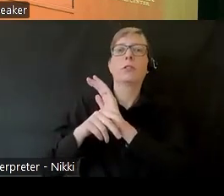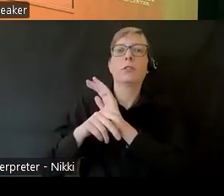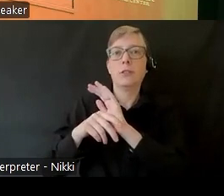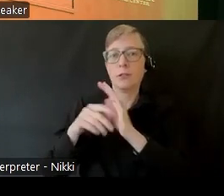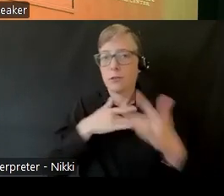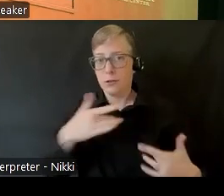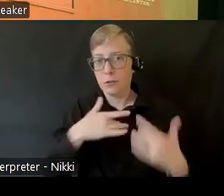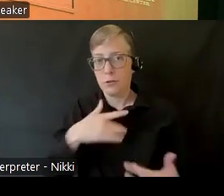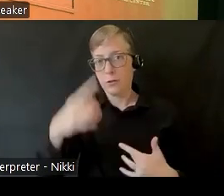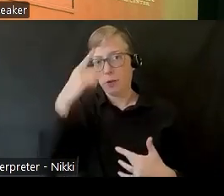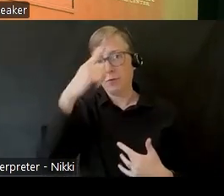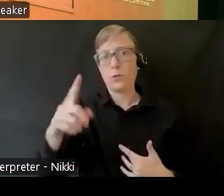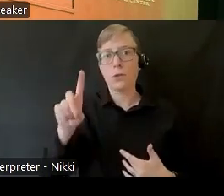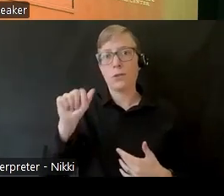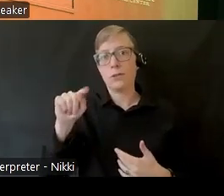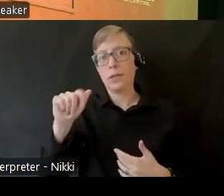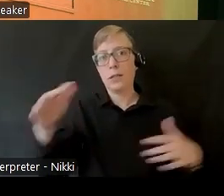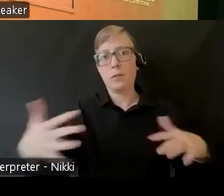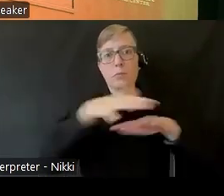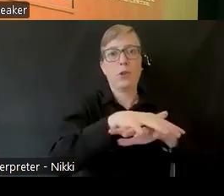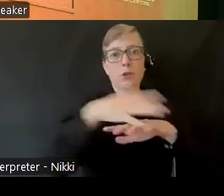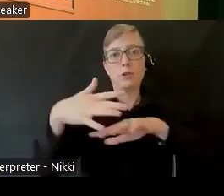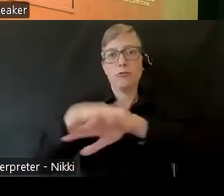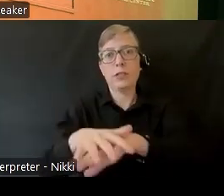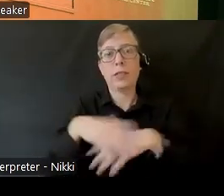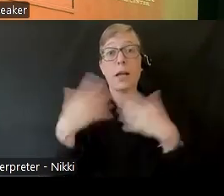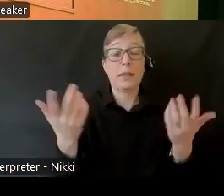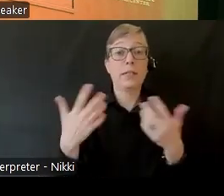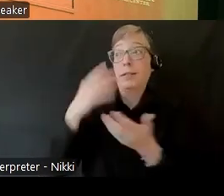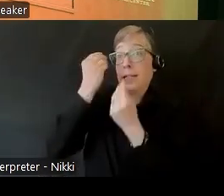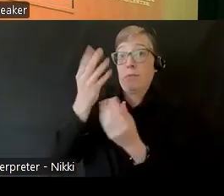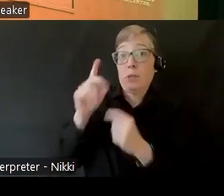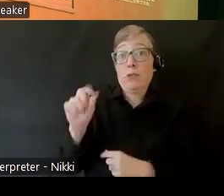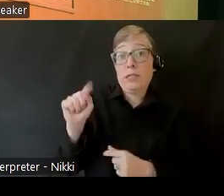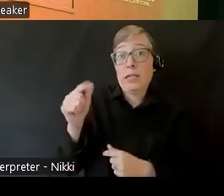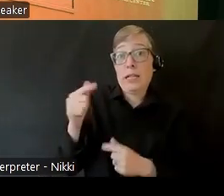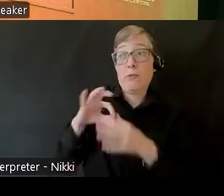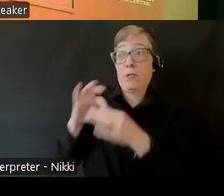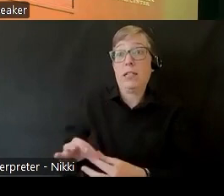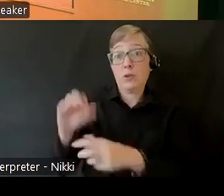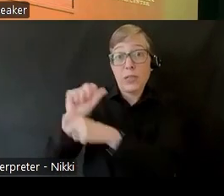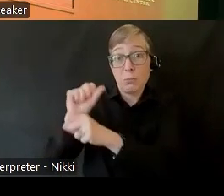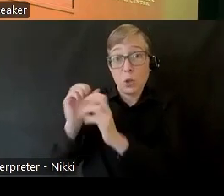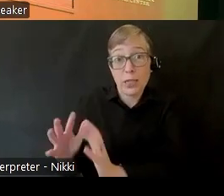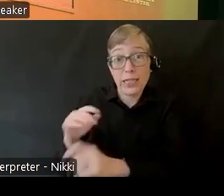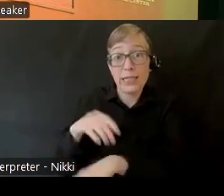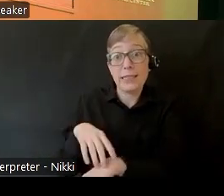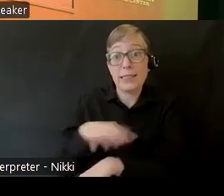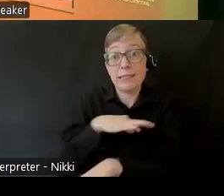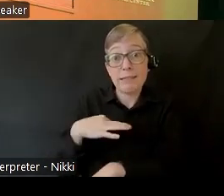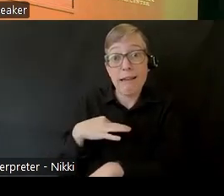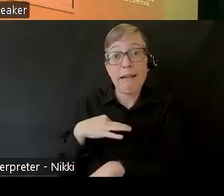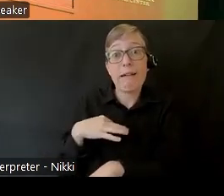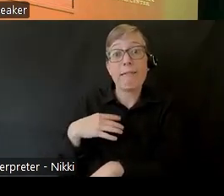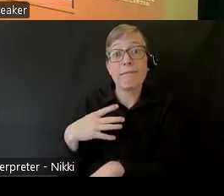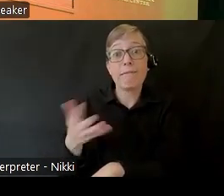employees, right, our coworkers, and merging their and clinical data. And there are a lot of sensitivity around it.